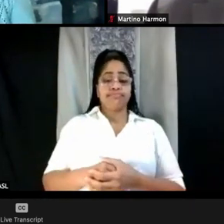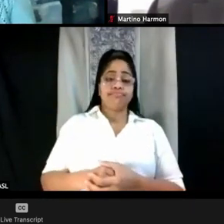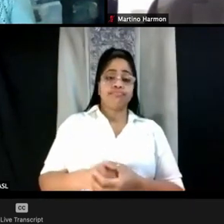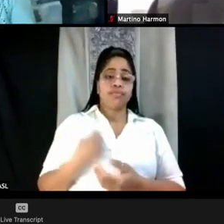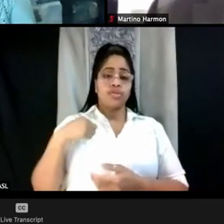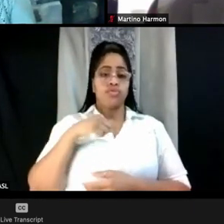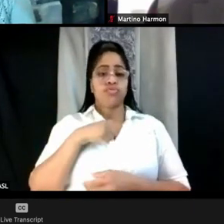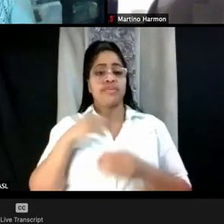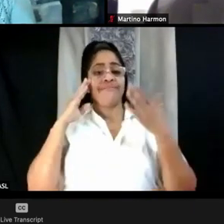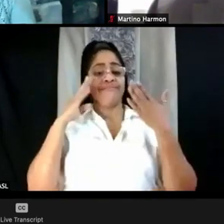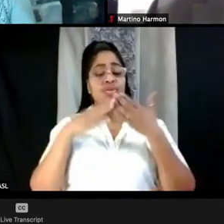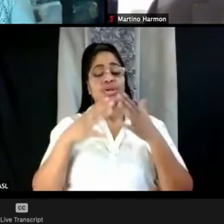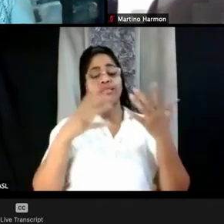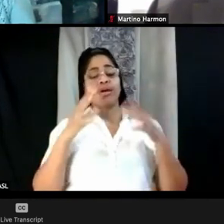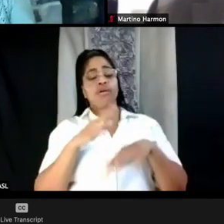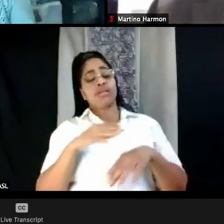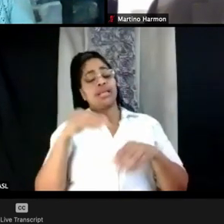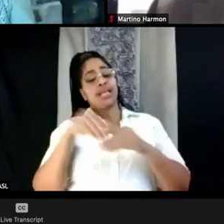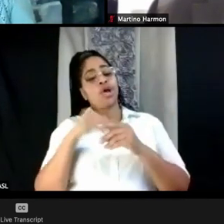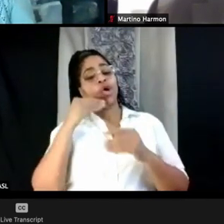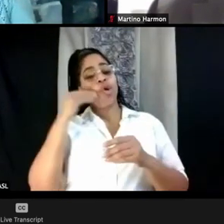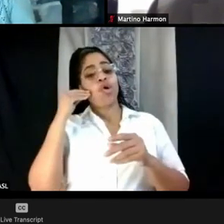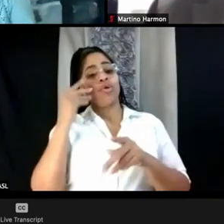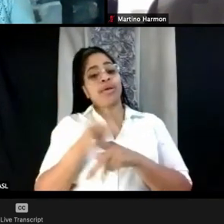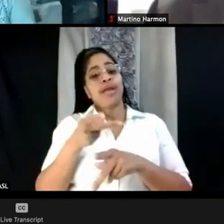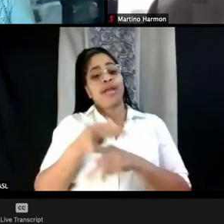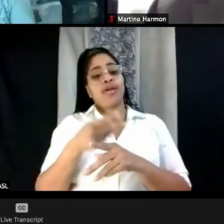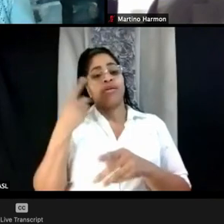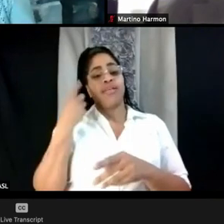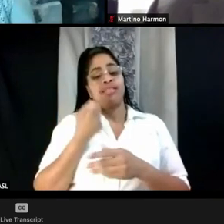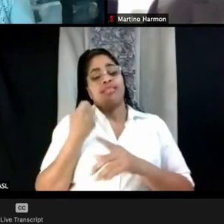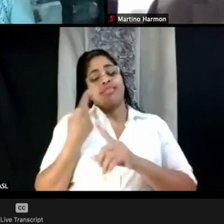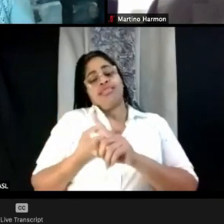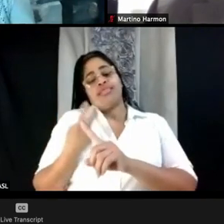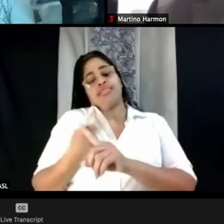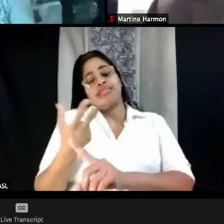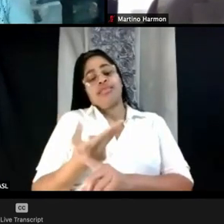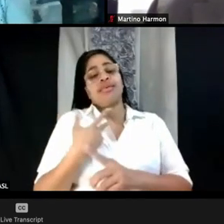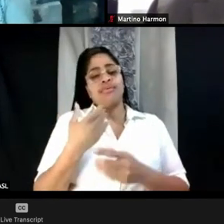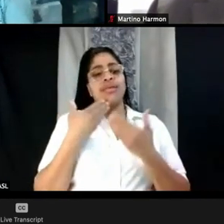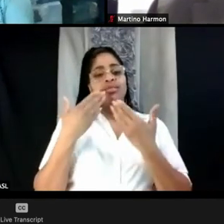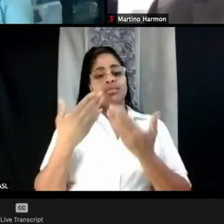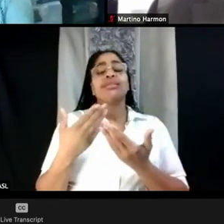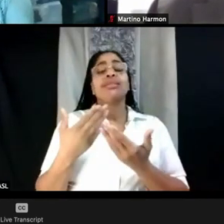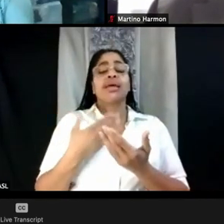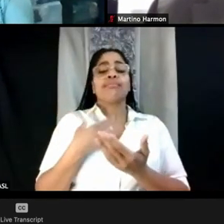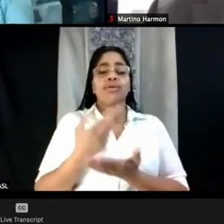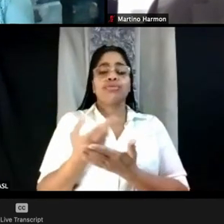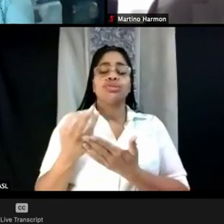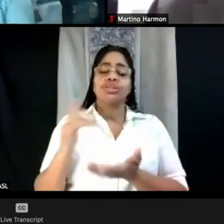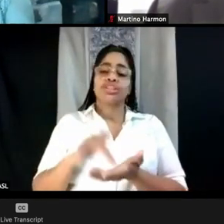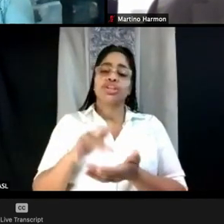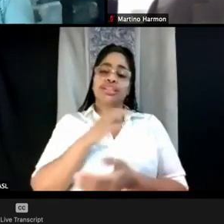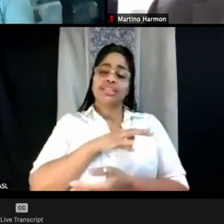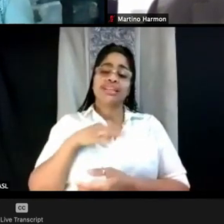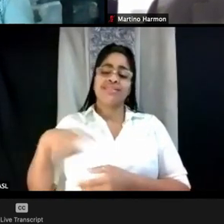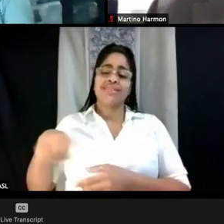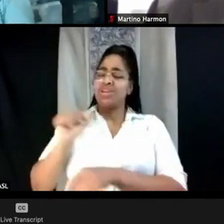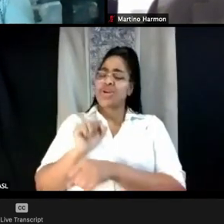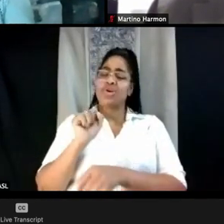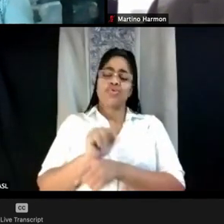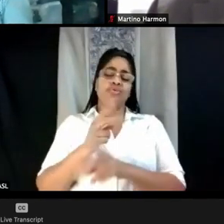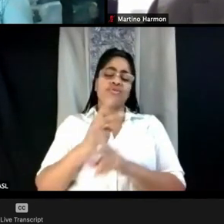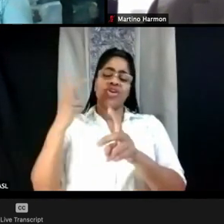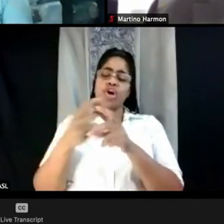We've focused a lot on in-home care in the last few months, and I want to thank my Work-Life Resource Center staff because they've worked very hard to expand these